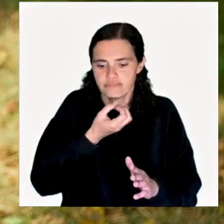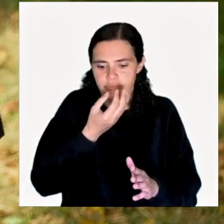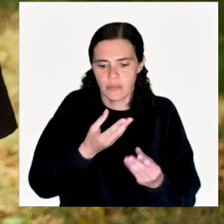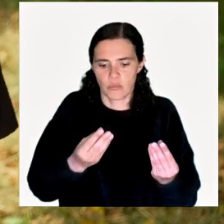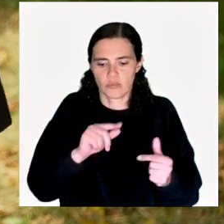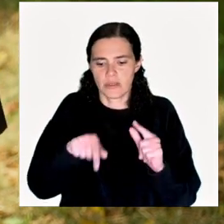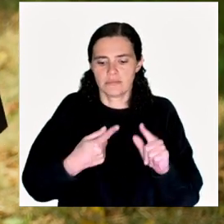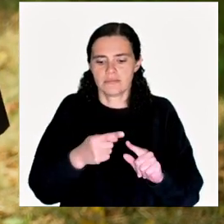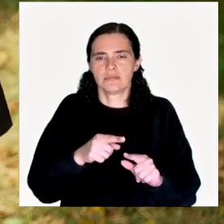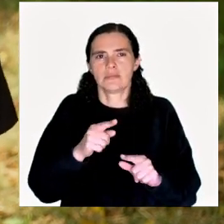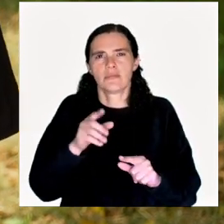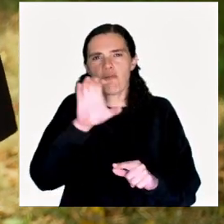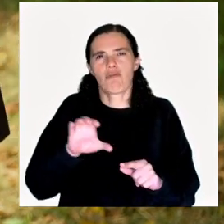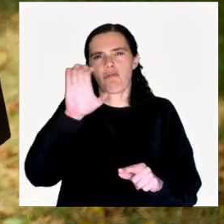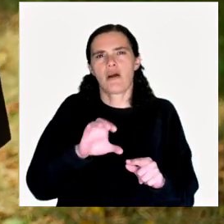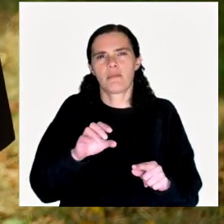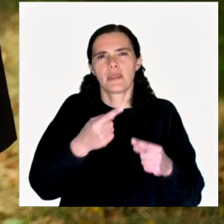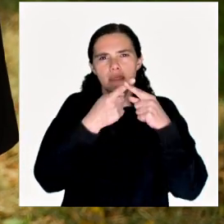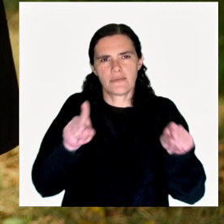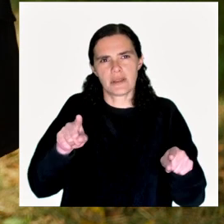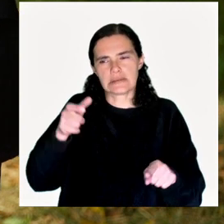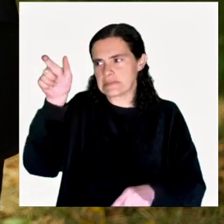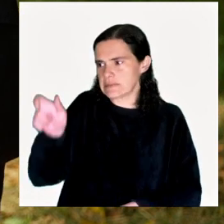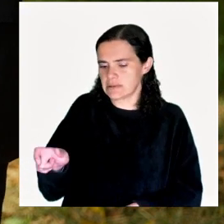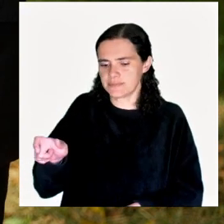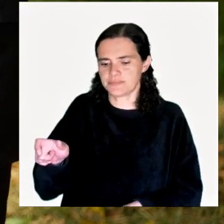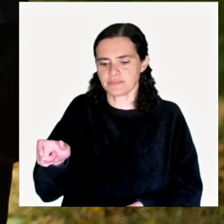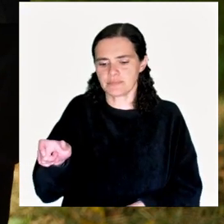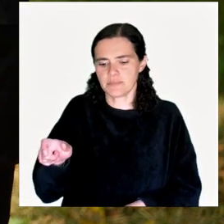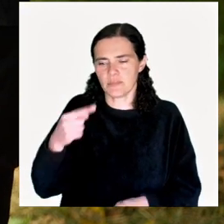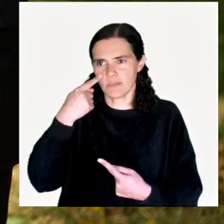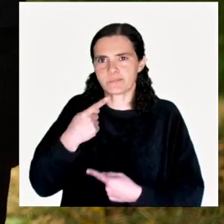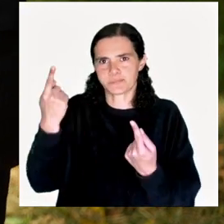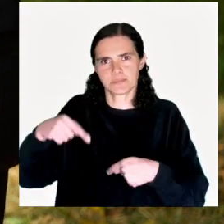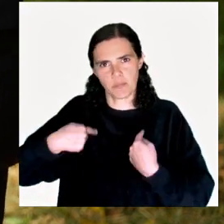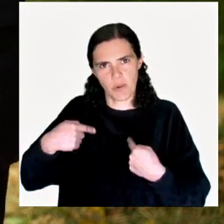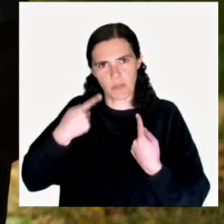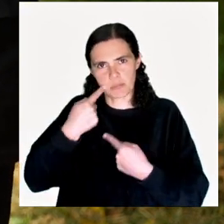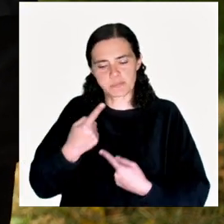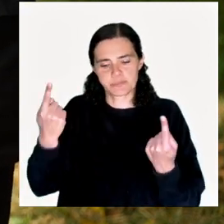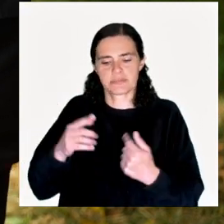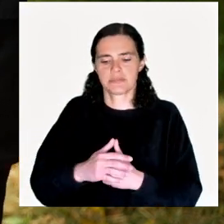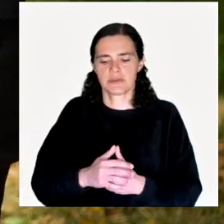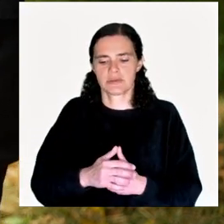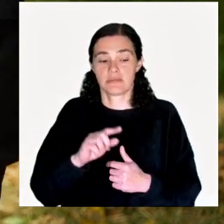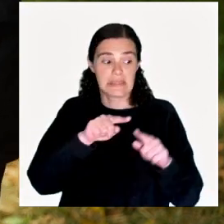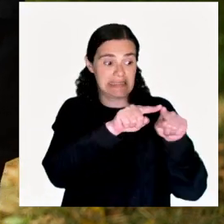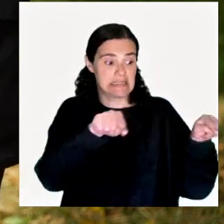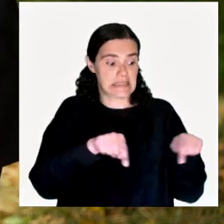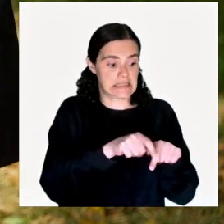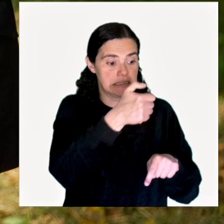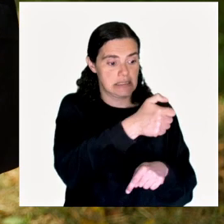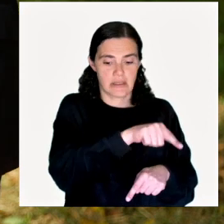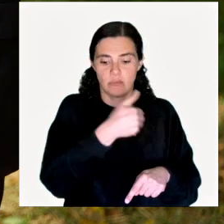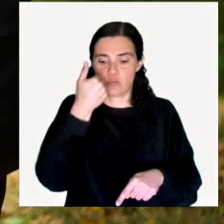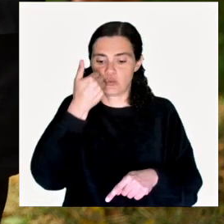like another way for him of self-portraiture. So from room 5